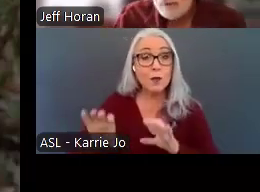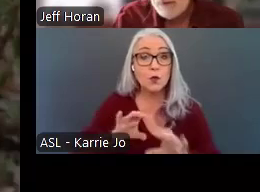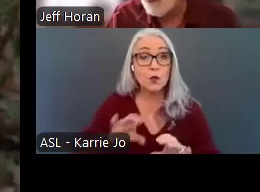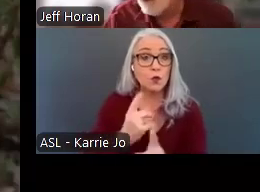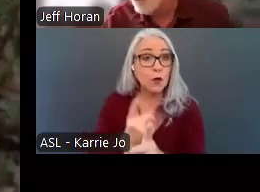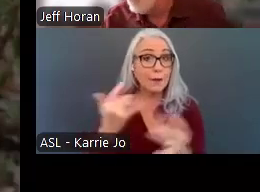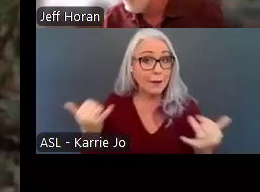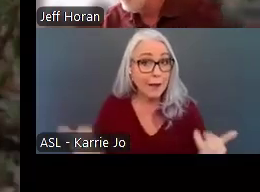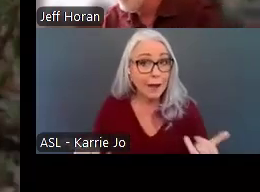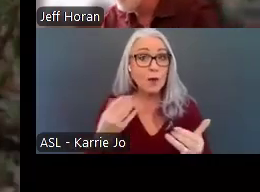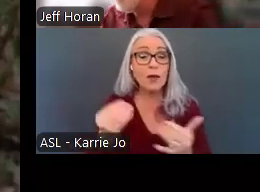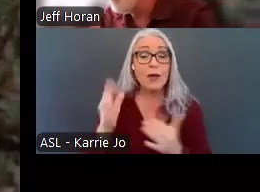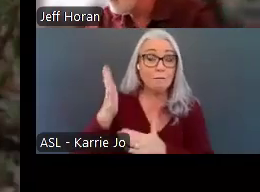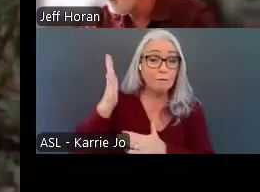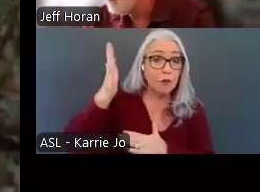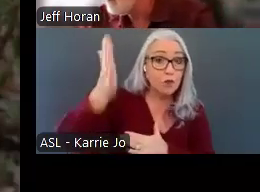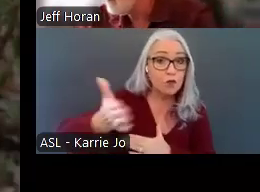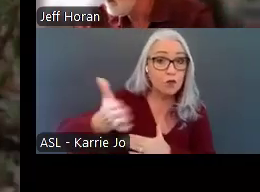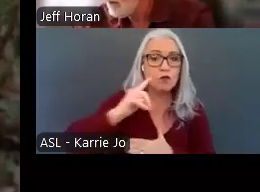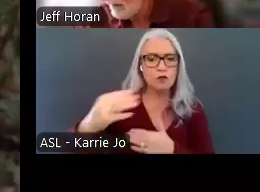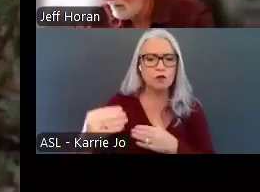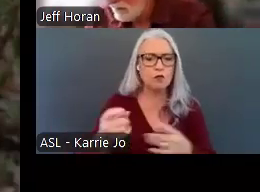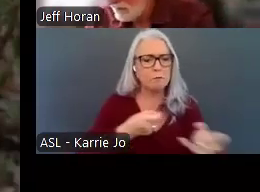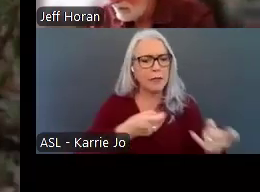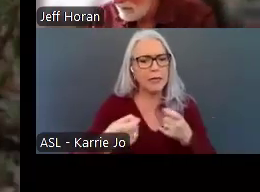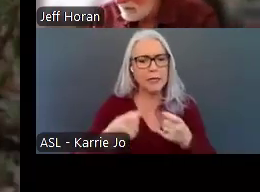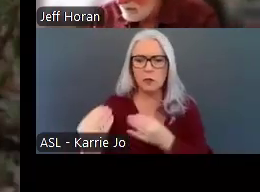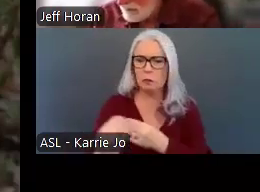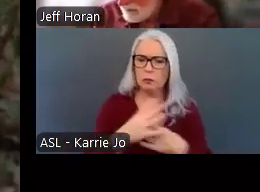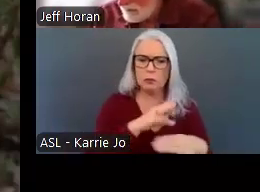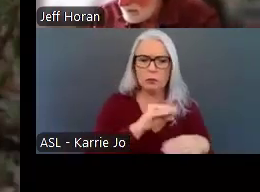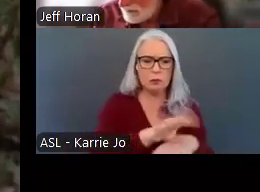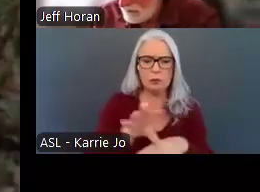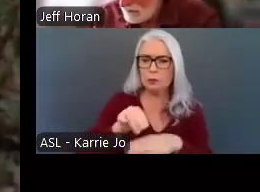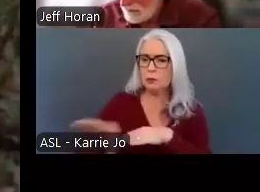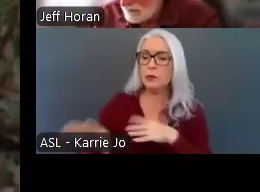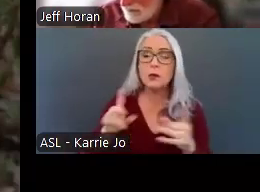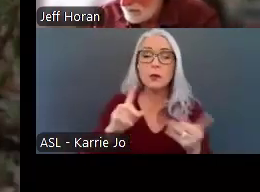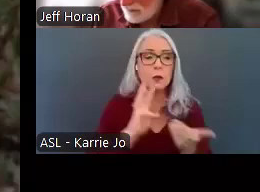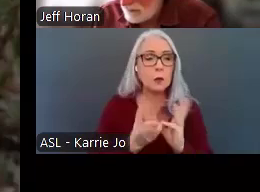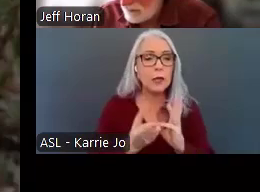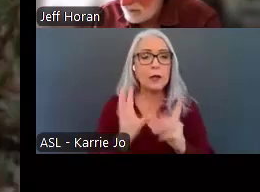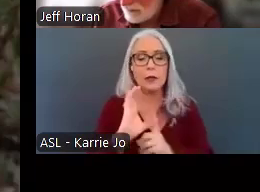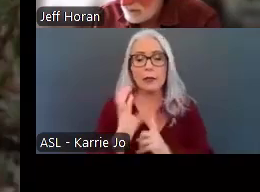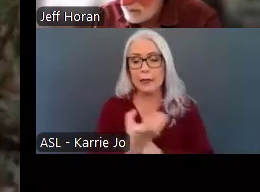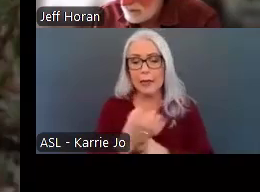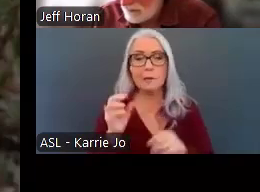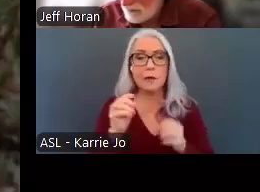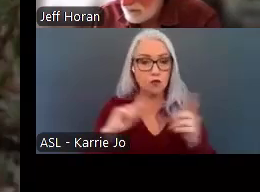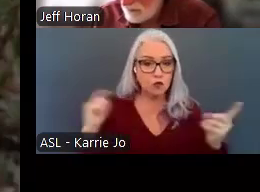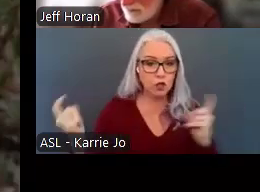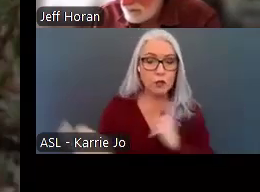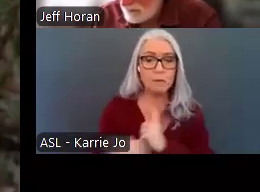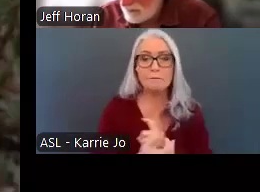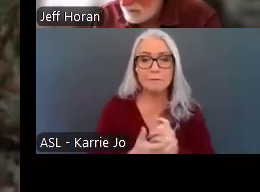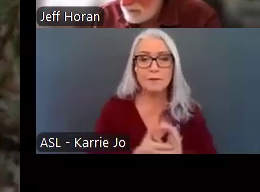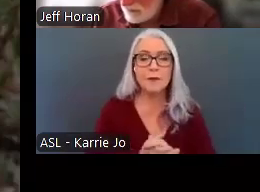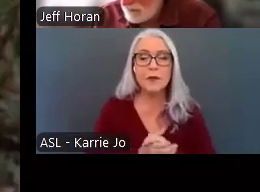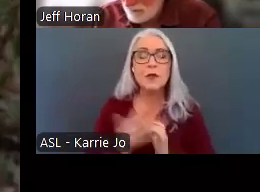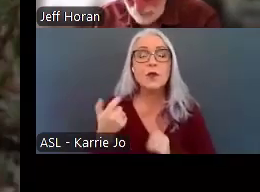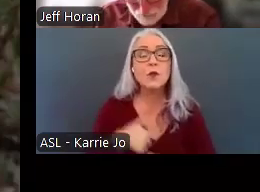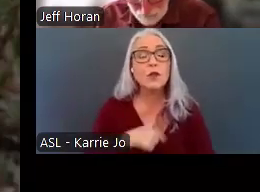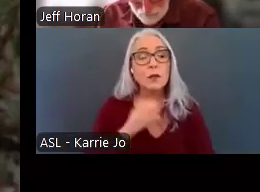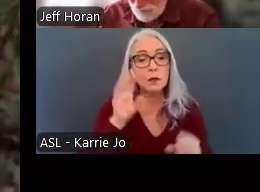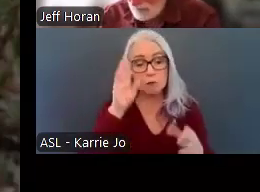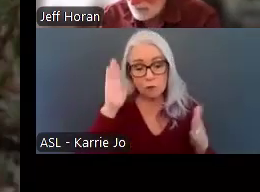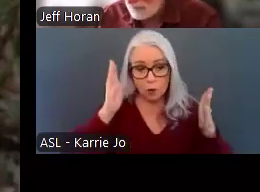reduce the effects of climate change. Our center does research on the impacts and adaptation for fish, wildlife,